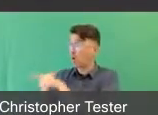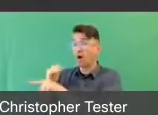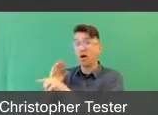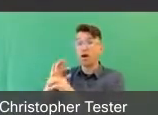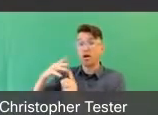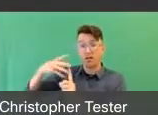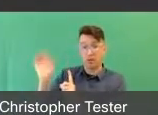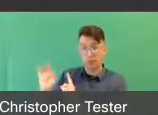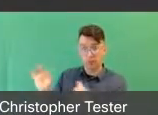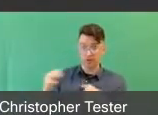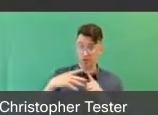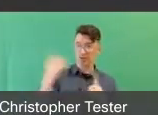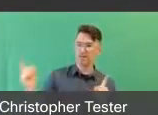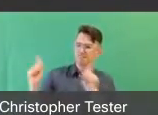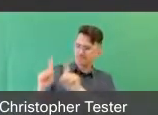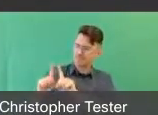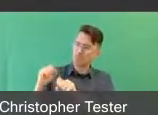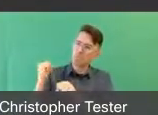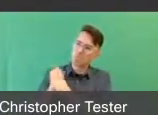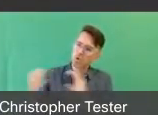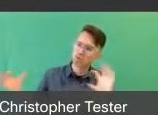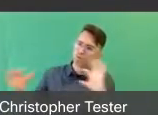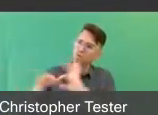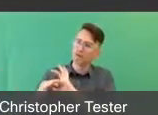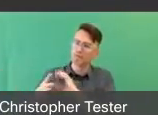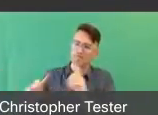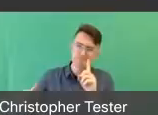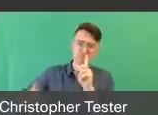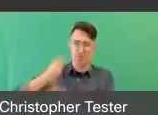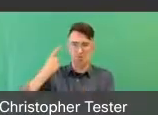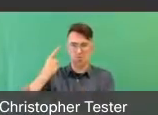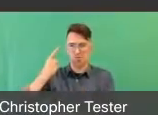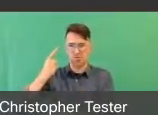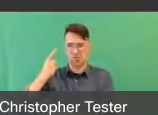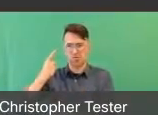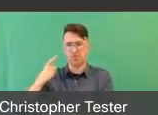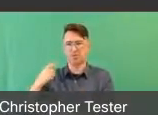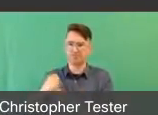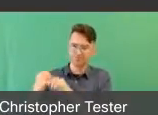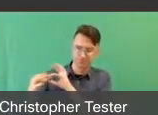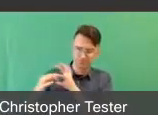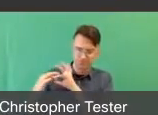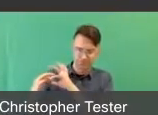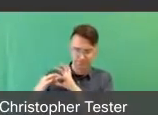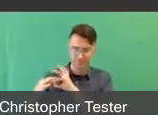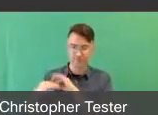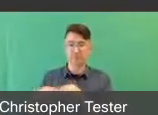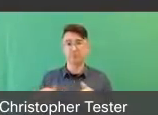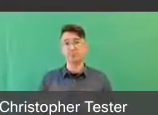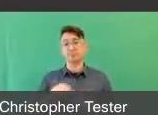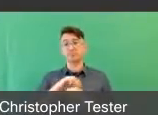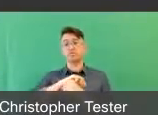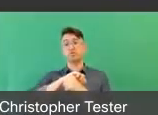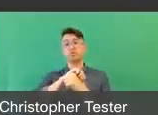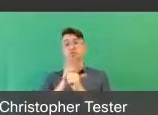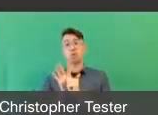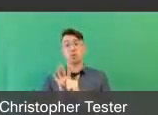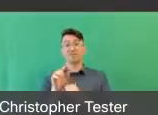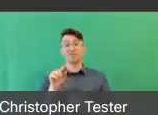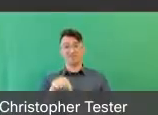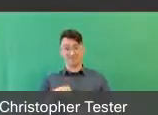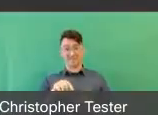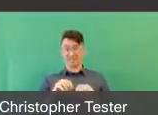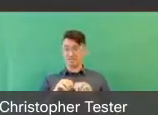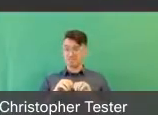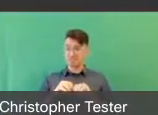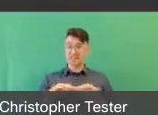of COVID-19 in our communities, we are slowly realizing that much work is needed to bridge the gap in there